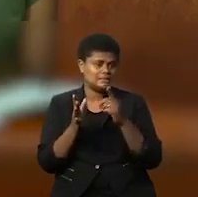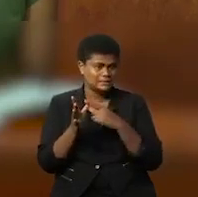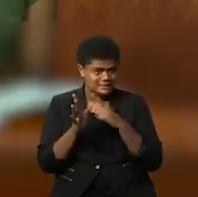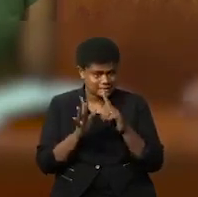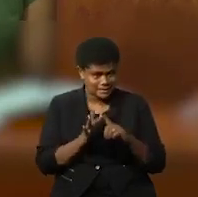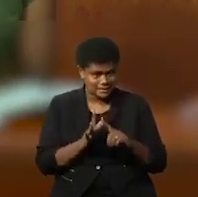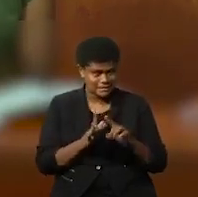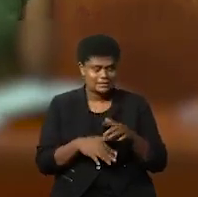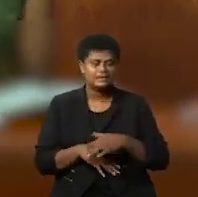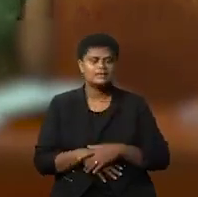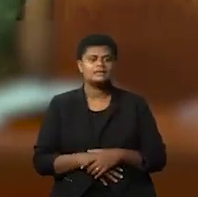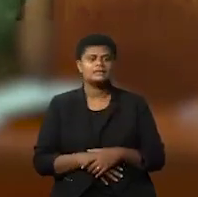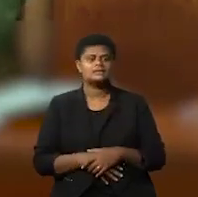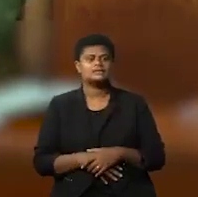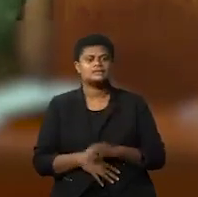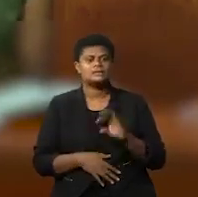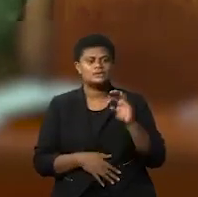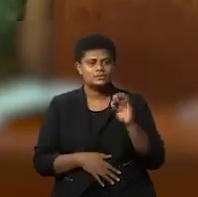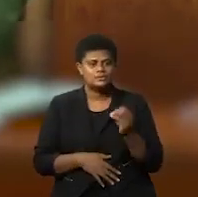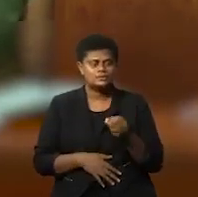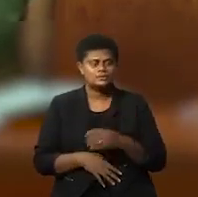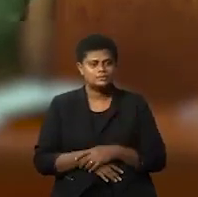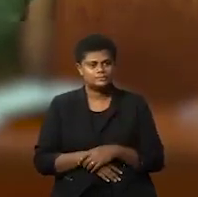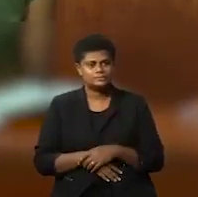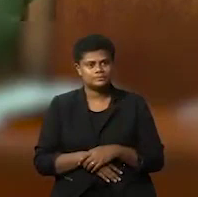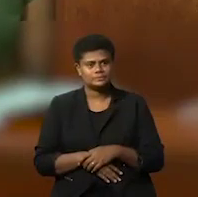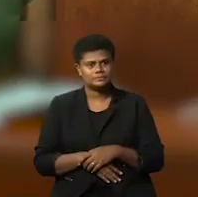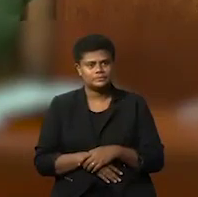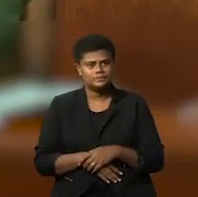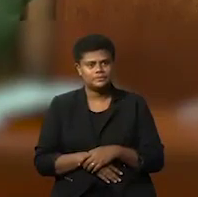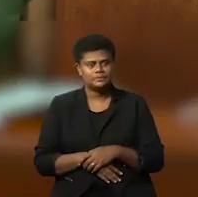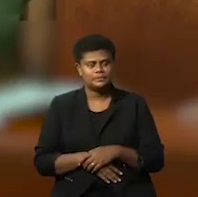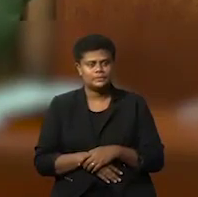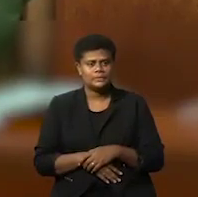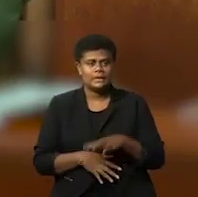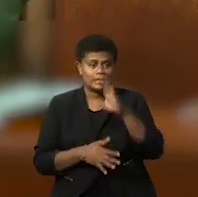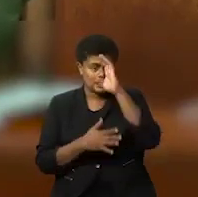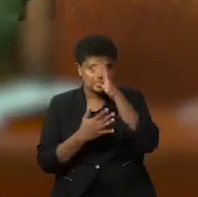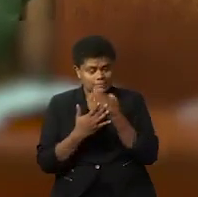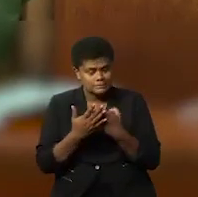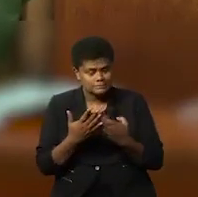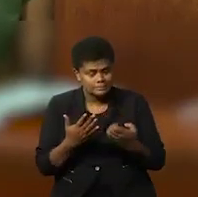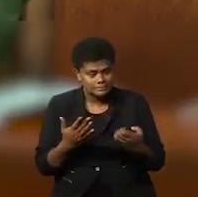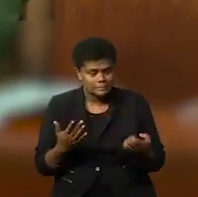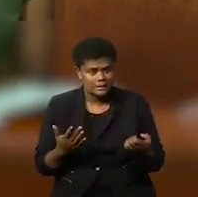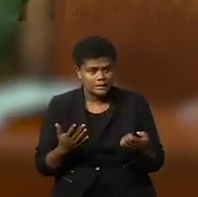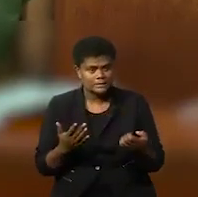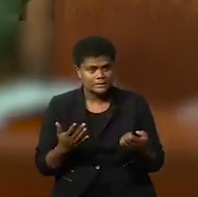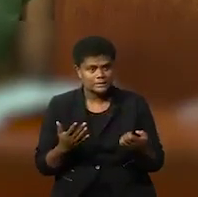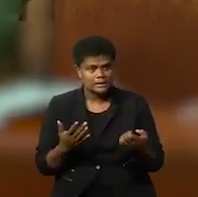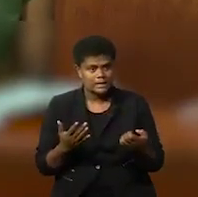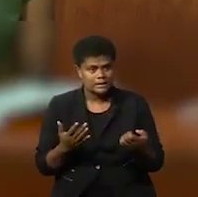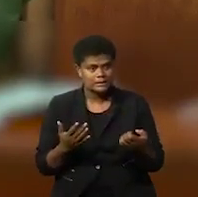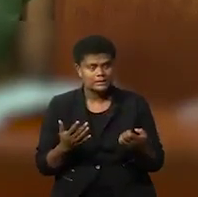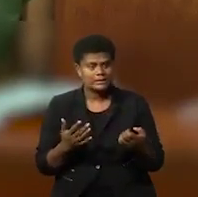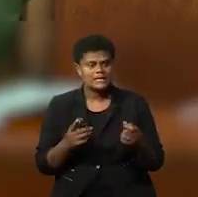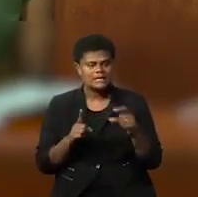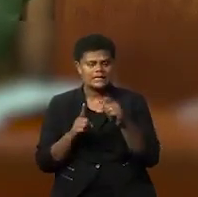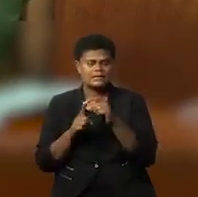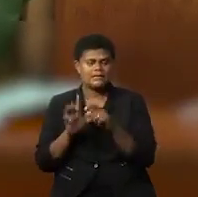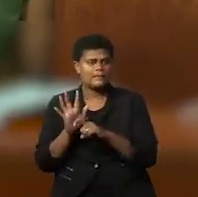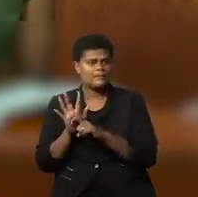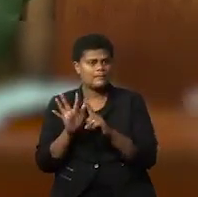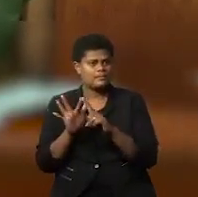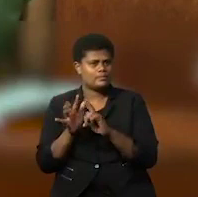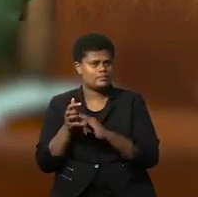presence of God was there in person, and how terrible and terrifying the experience was. Even Moses